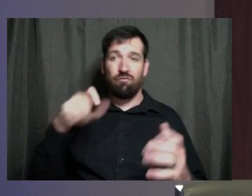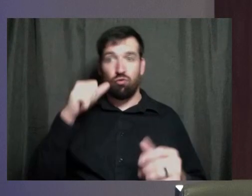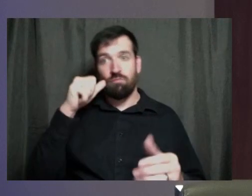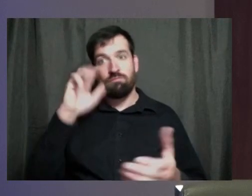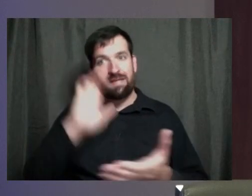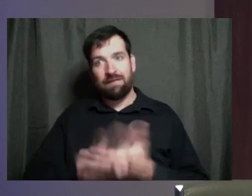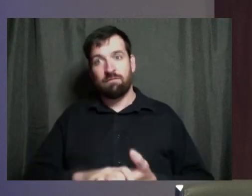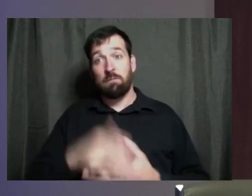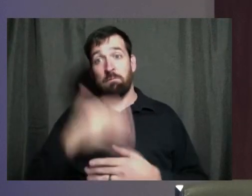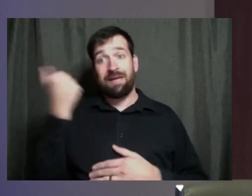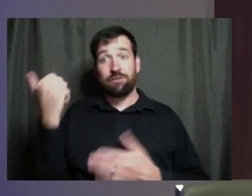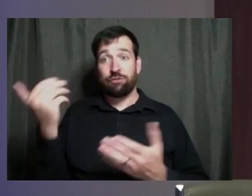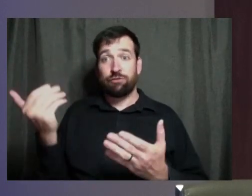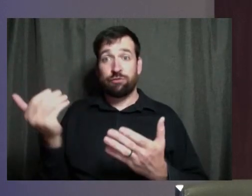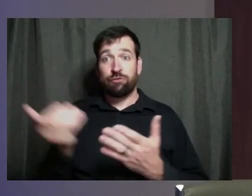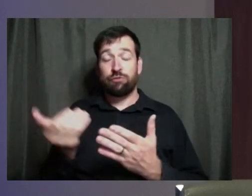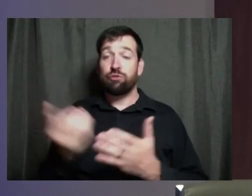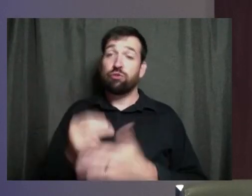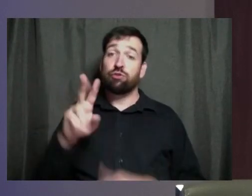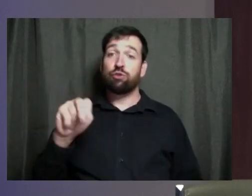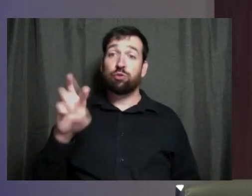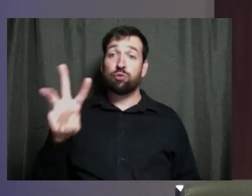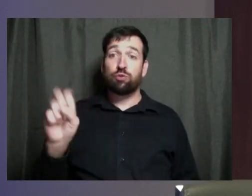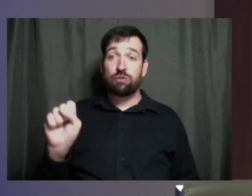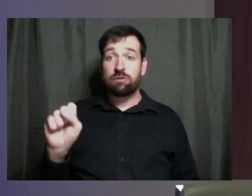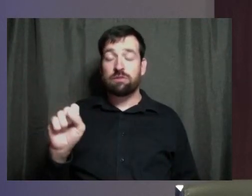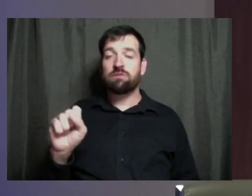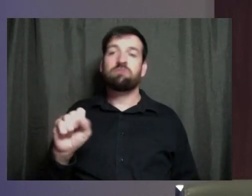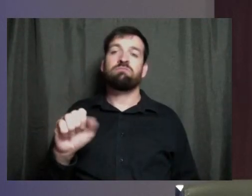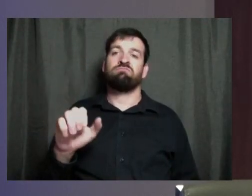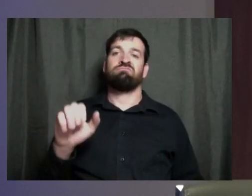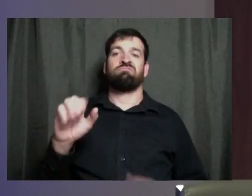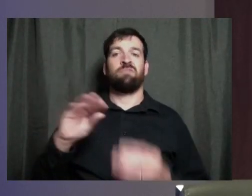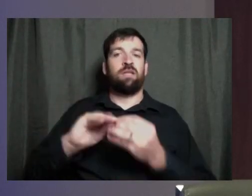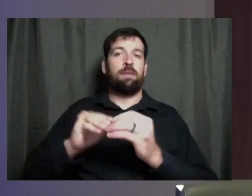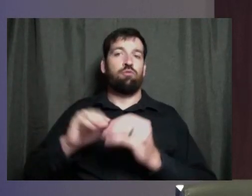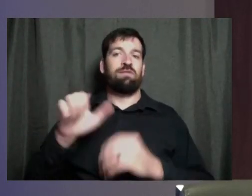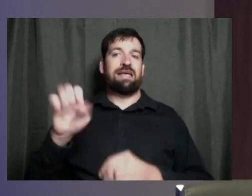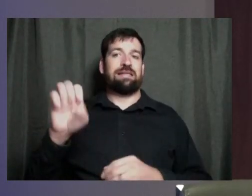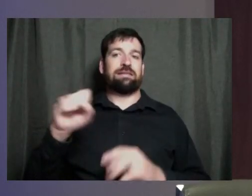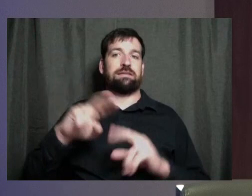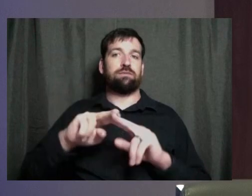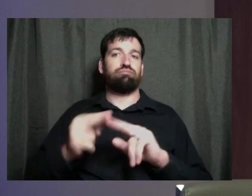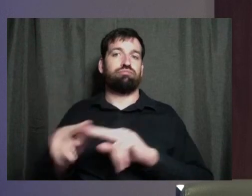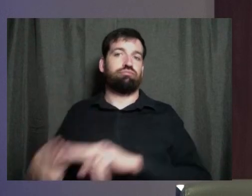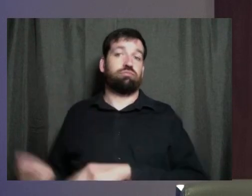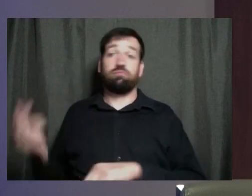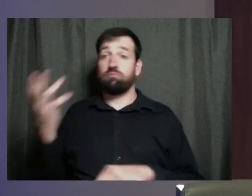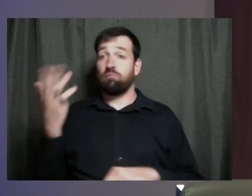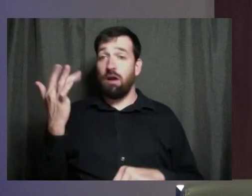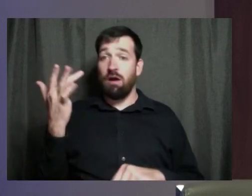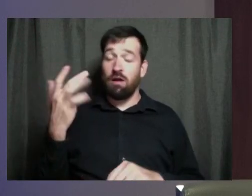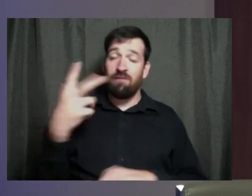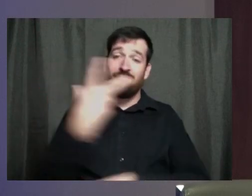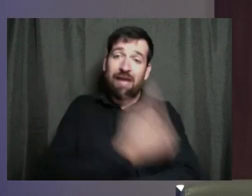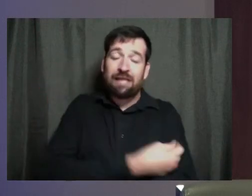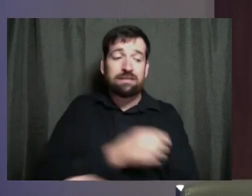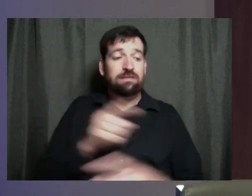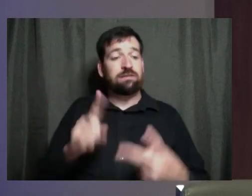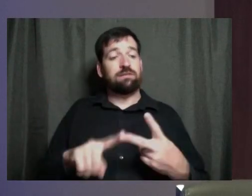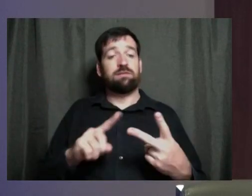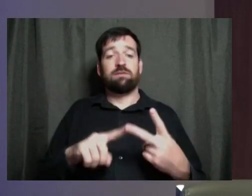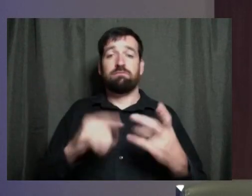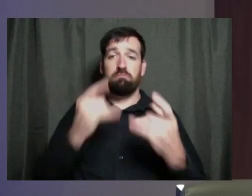fall in the number of new patients that we're seeing. That is just great. That's the result of people getting vaccinated, people wearing masks,